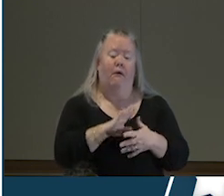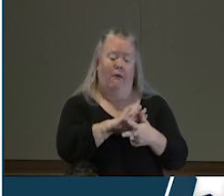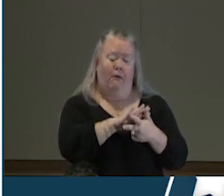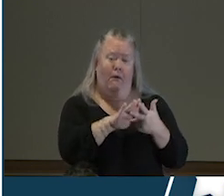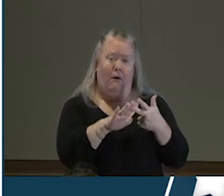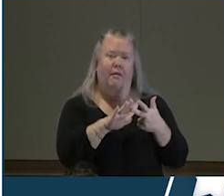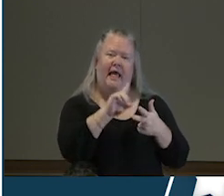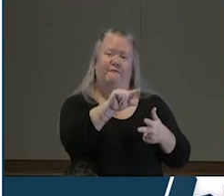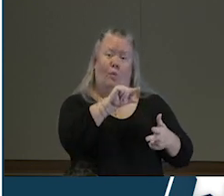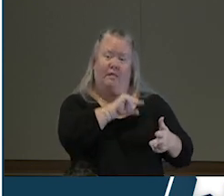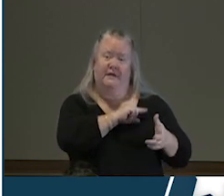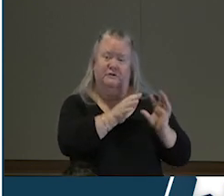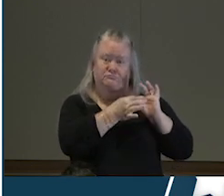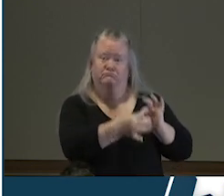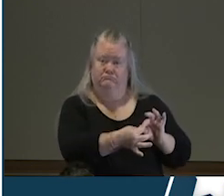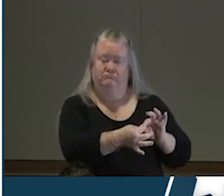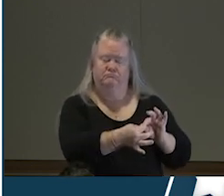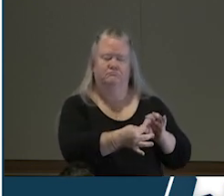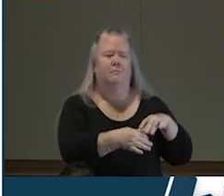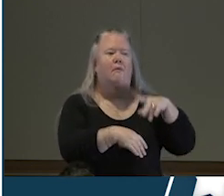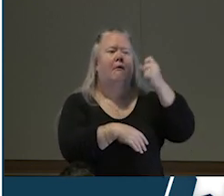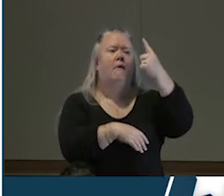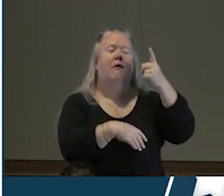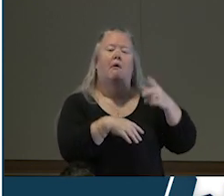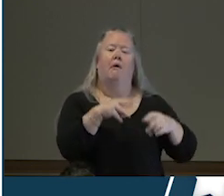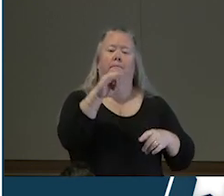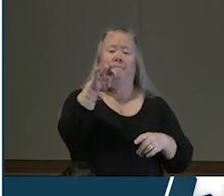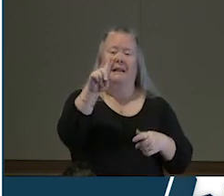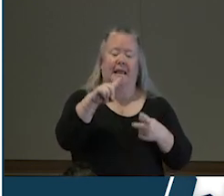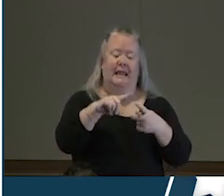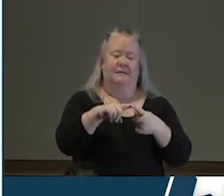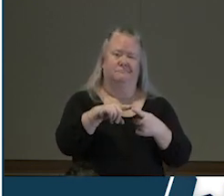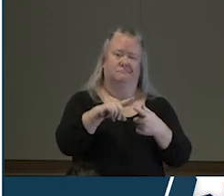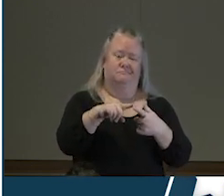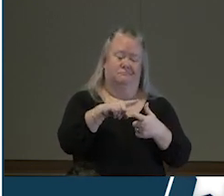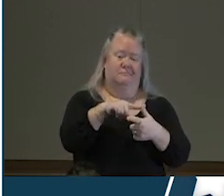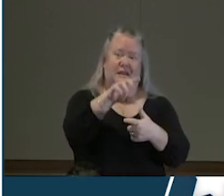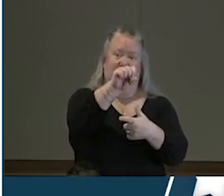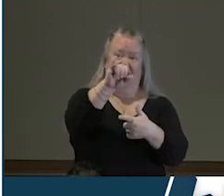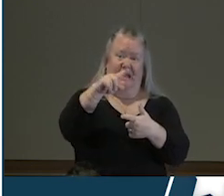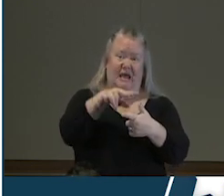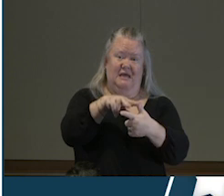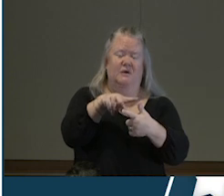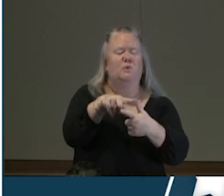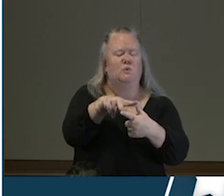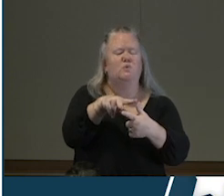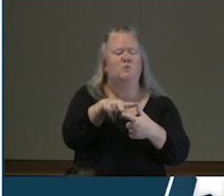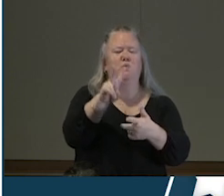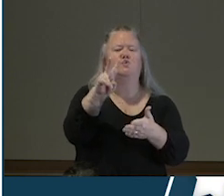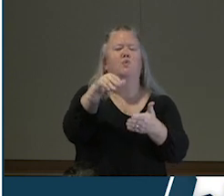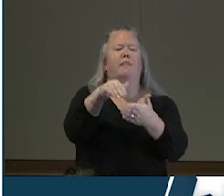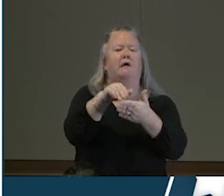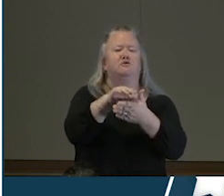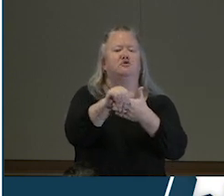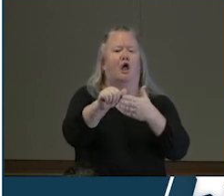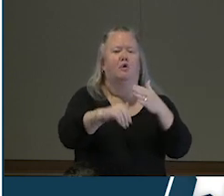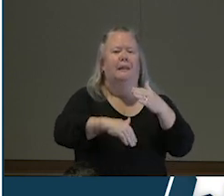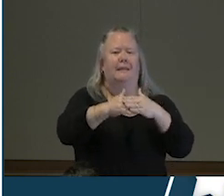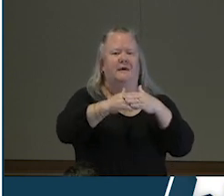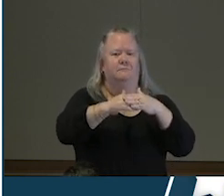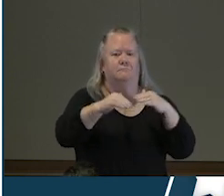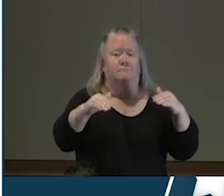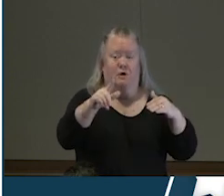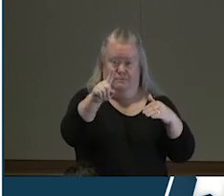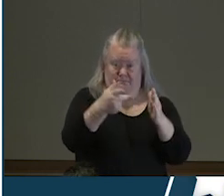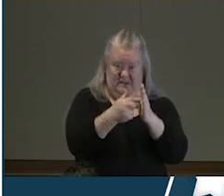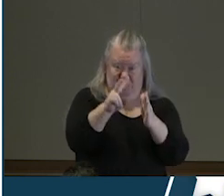have qualifications. And the Medicaid and SSI specifically have a $2,000 limit, meaning you